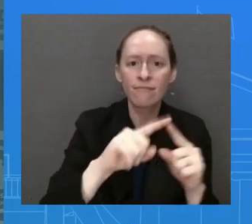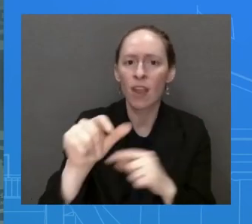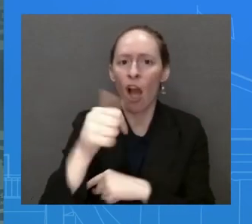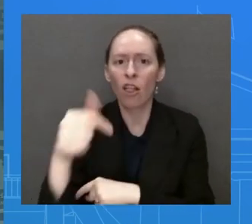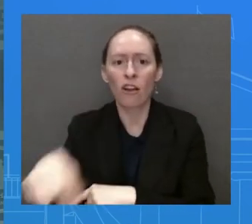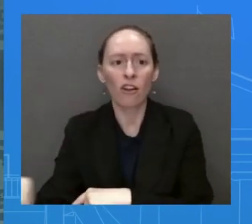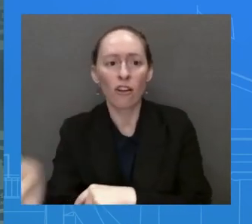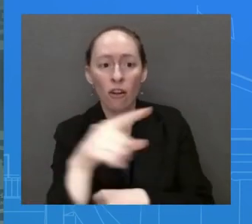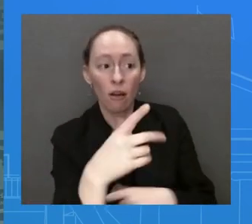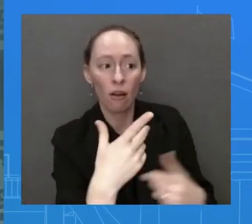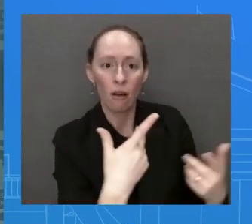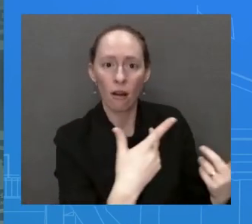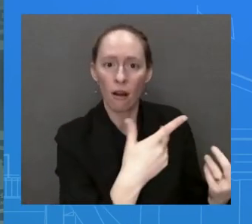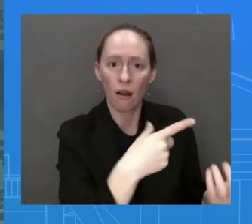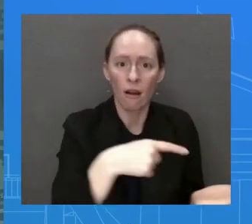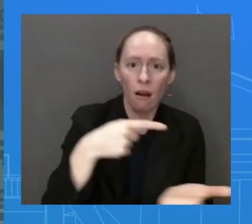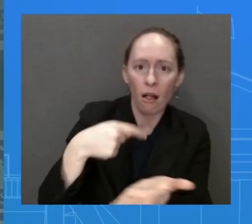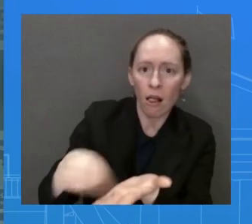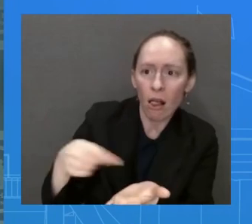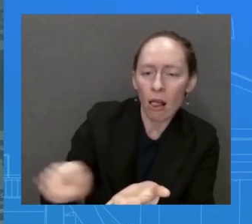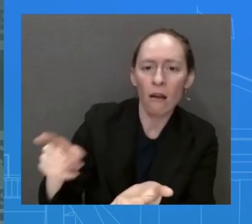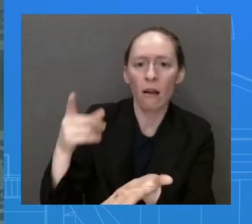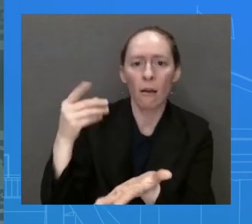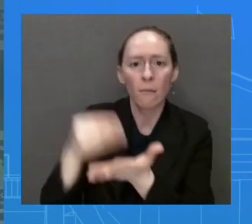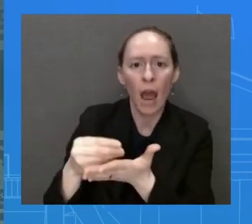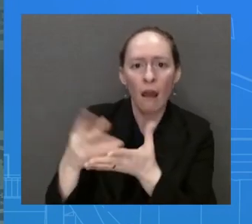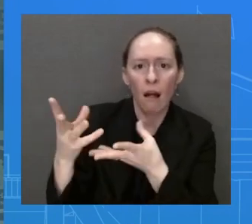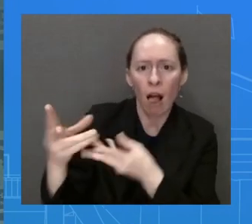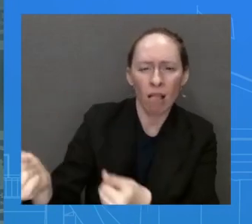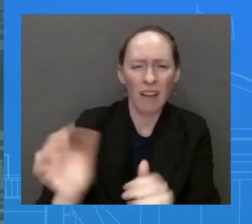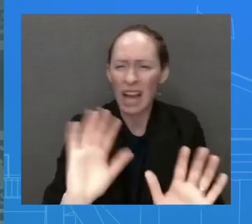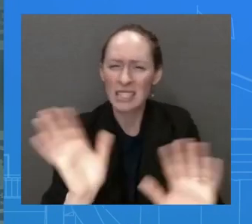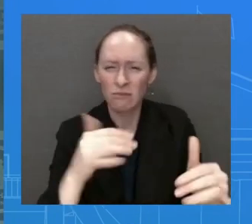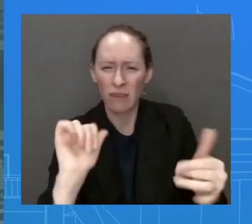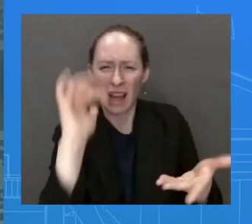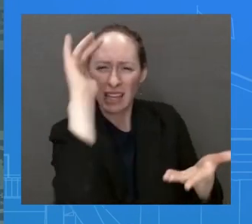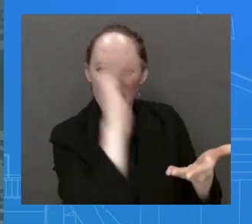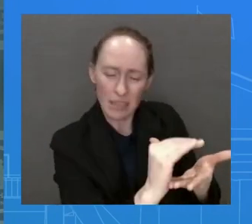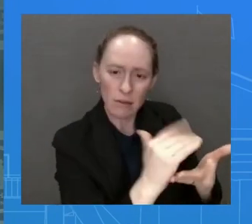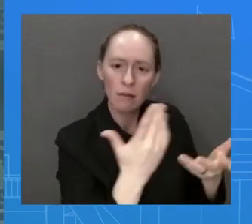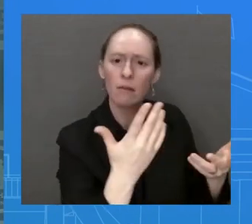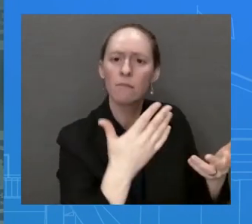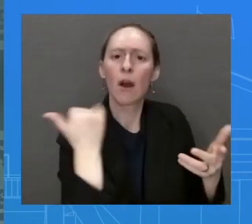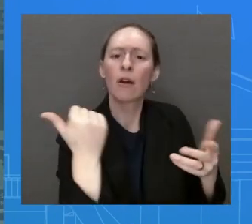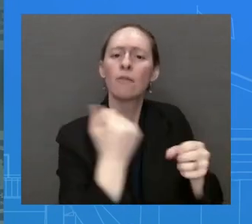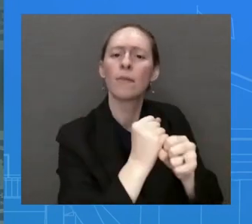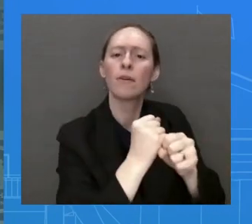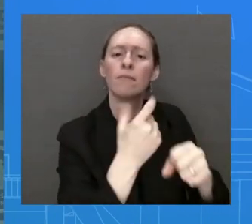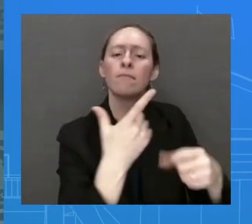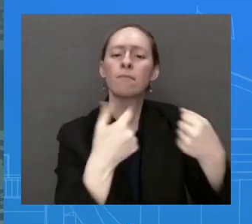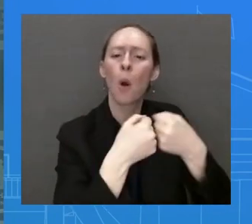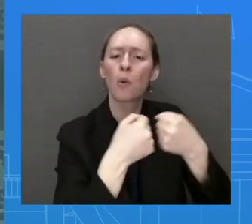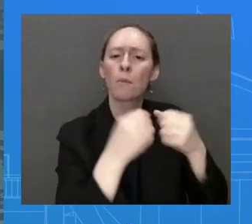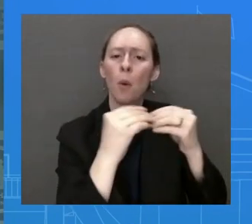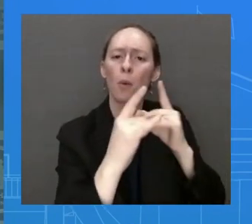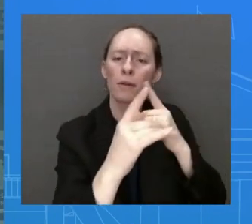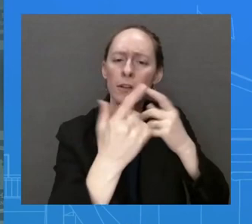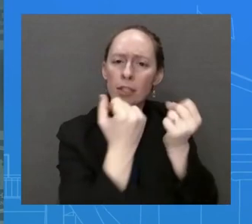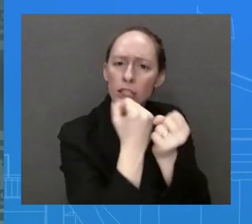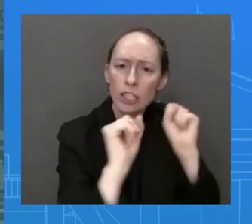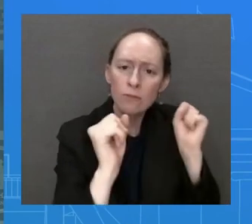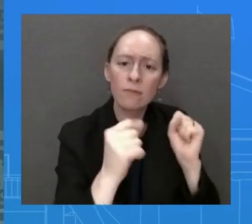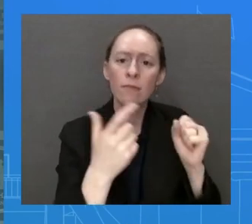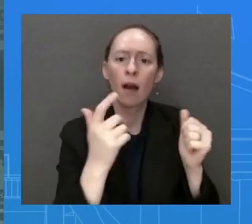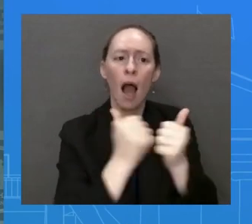security, and increase resources for border communities all over the opposition of Republican governors